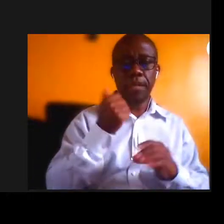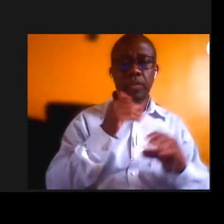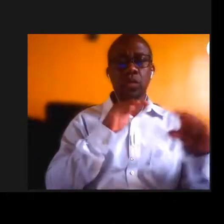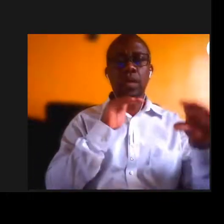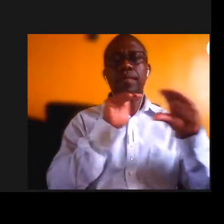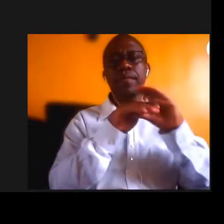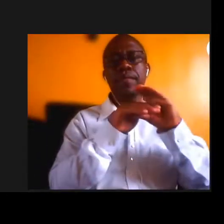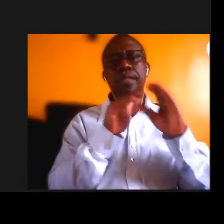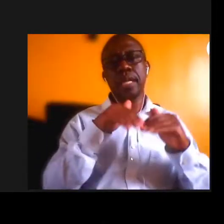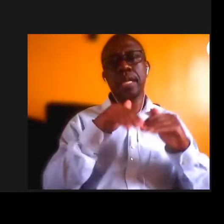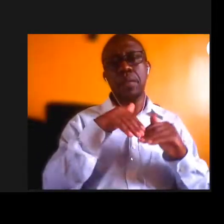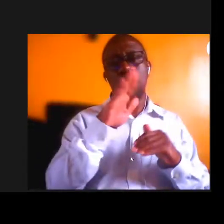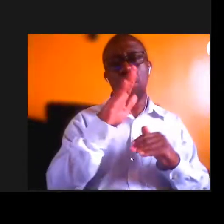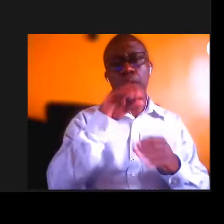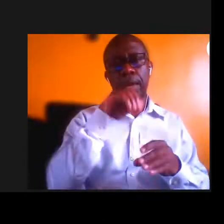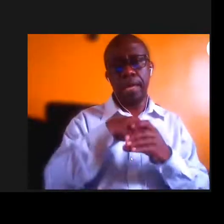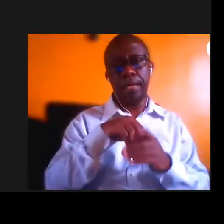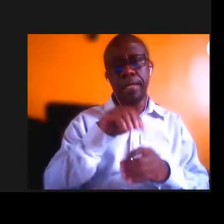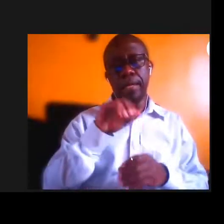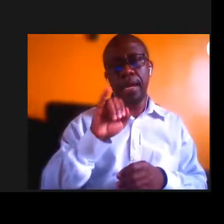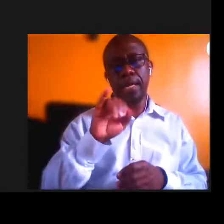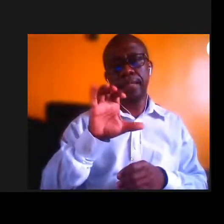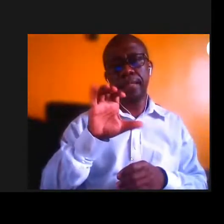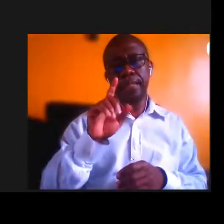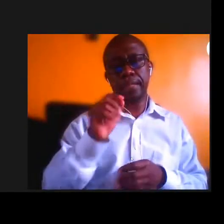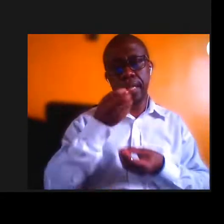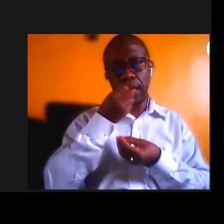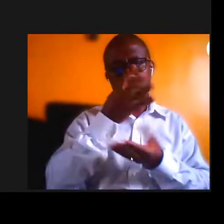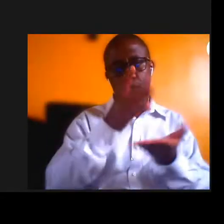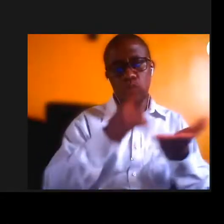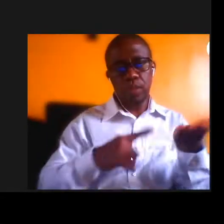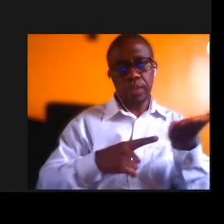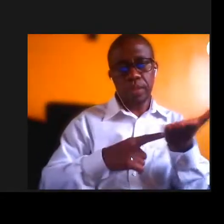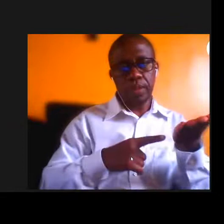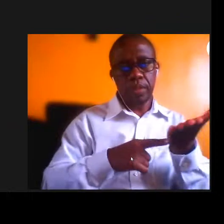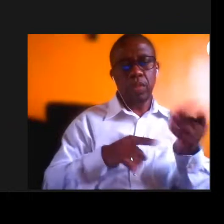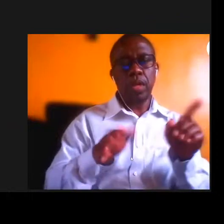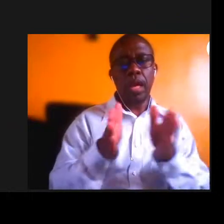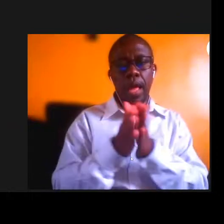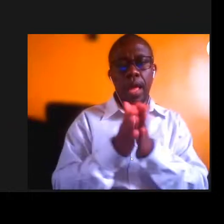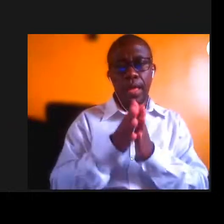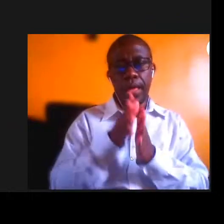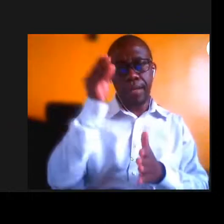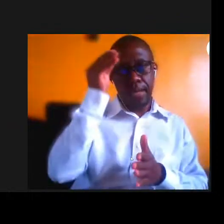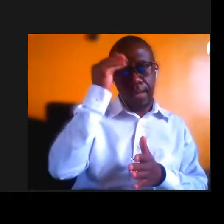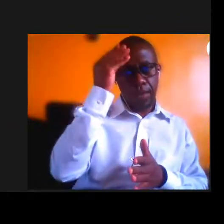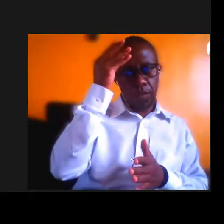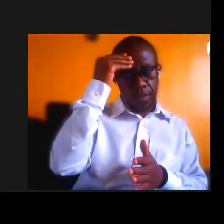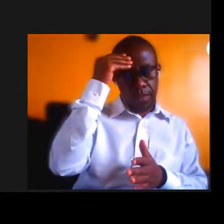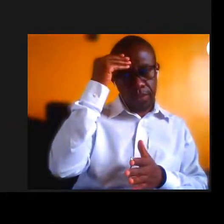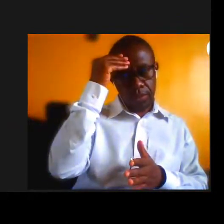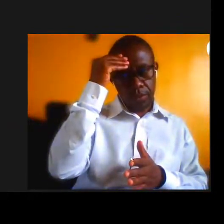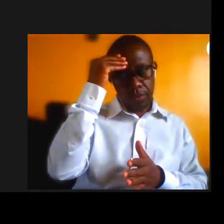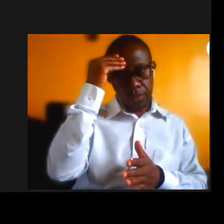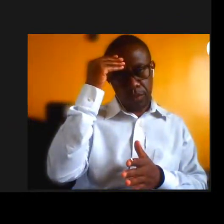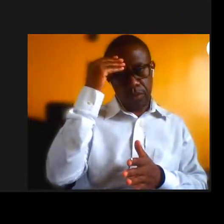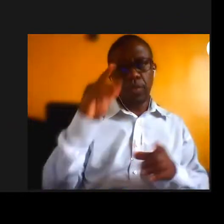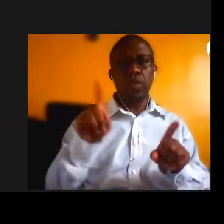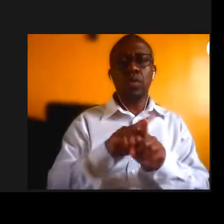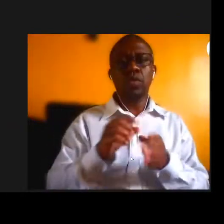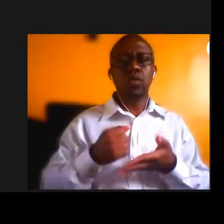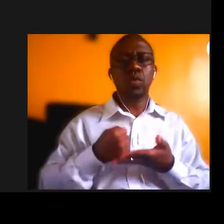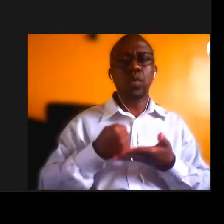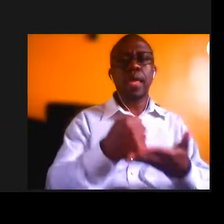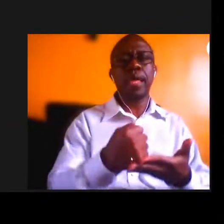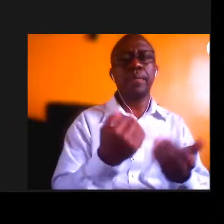in the information and technology and also in education and help children of